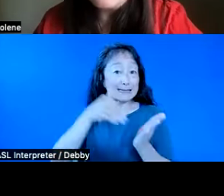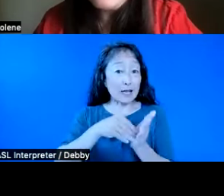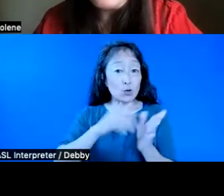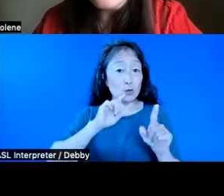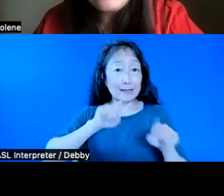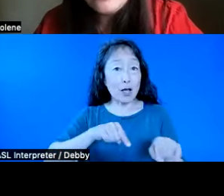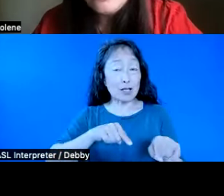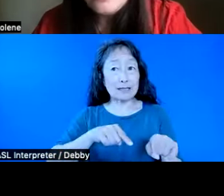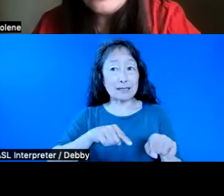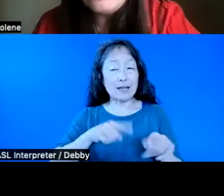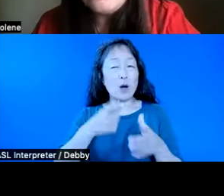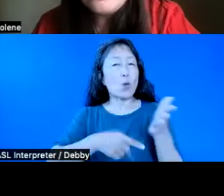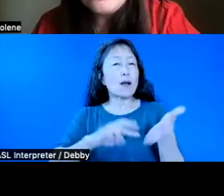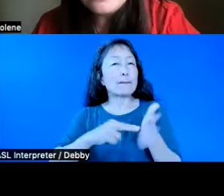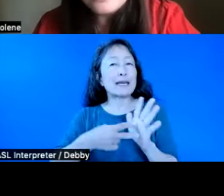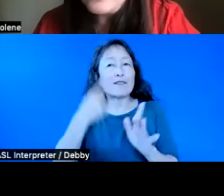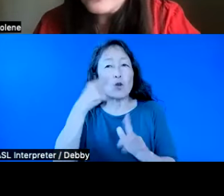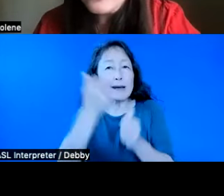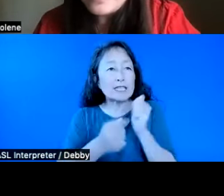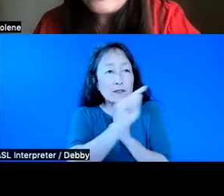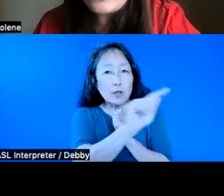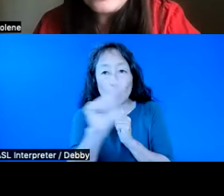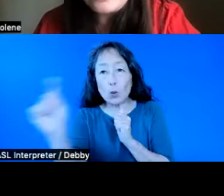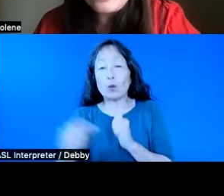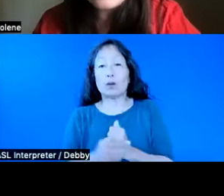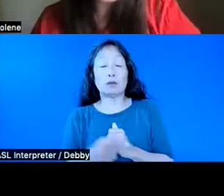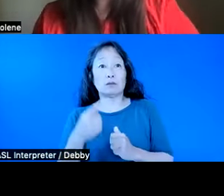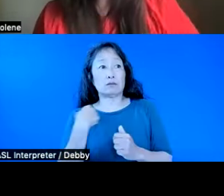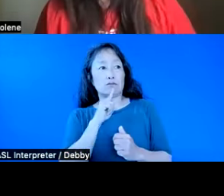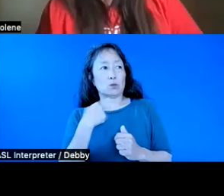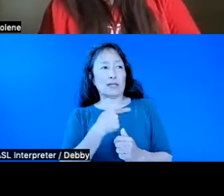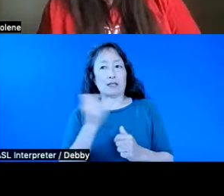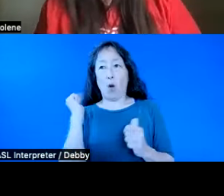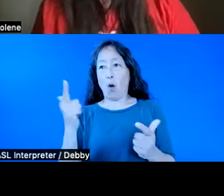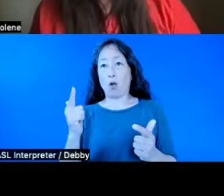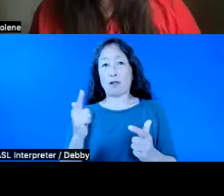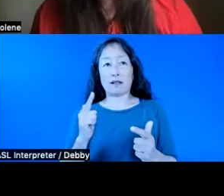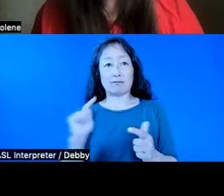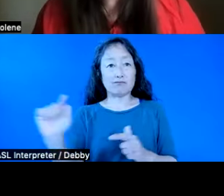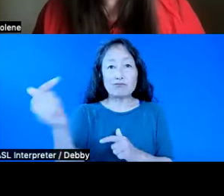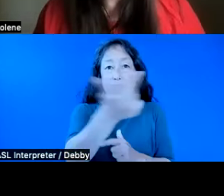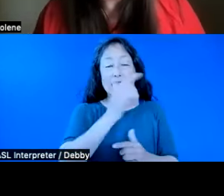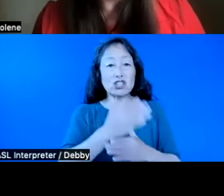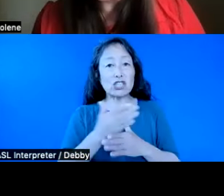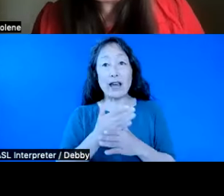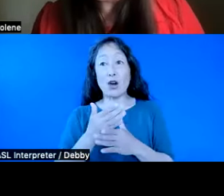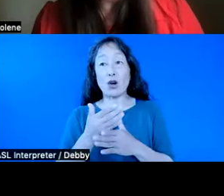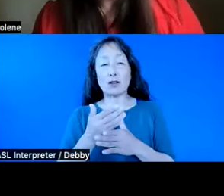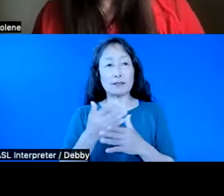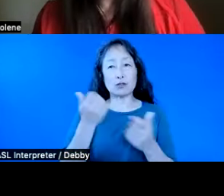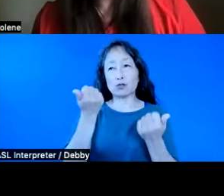common ground. Because even though we have all these differences, you're in this space together for a common